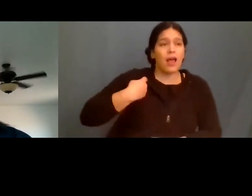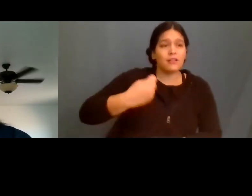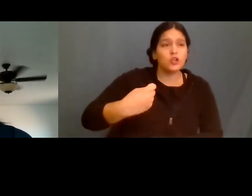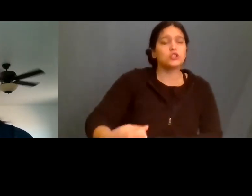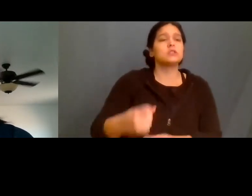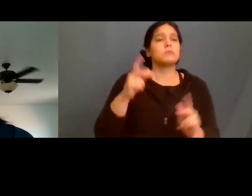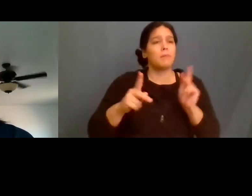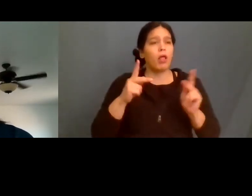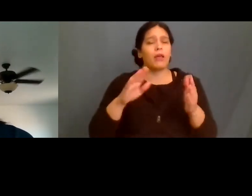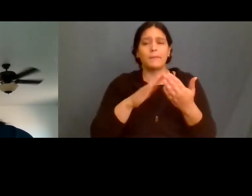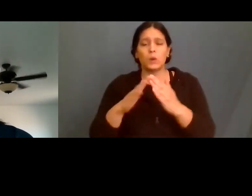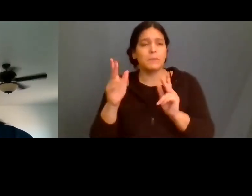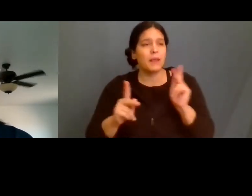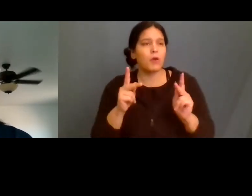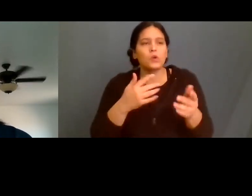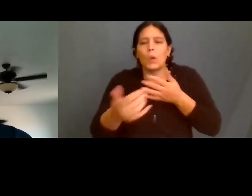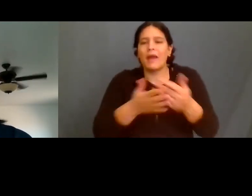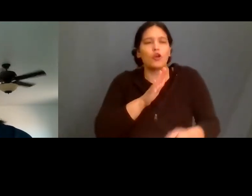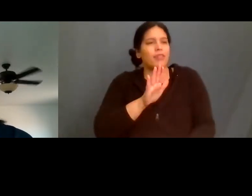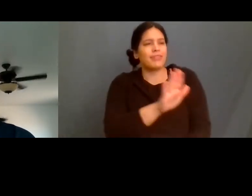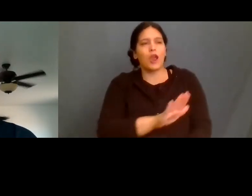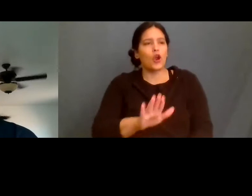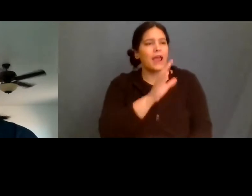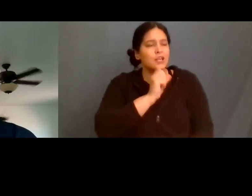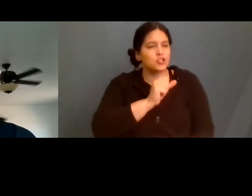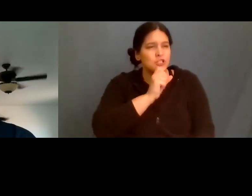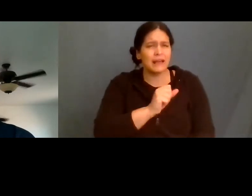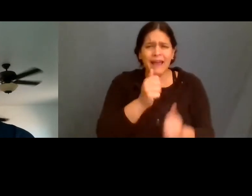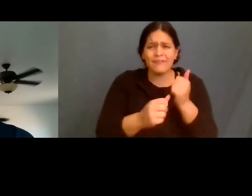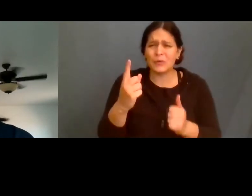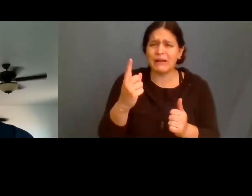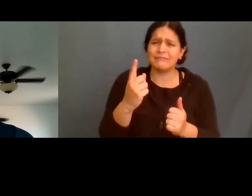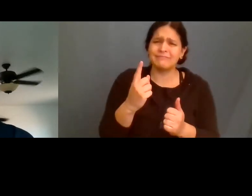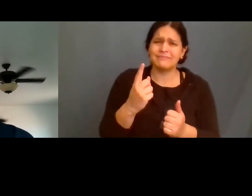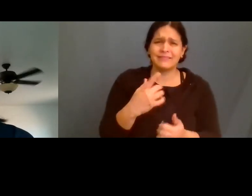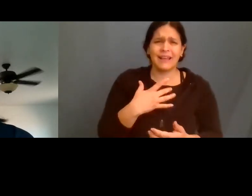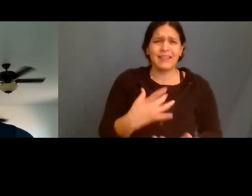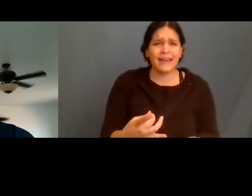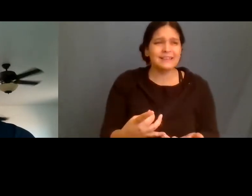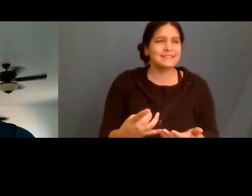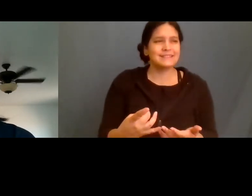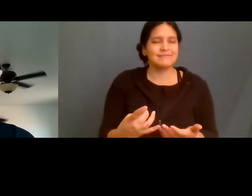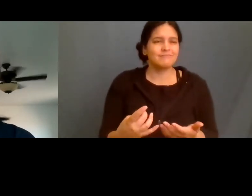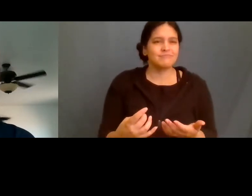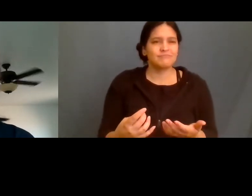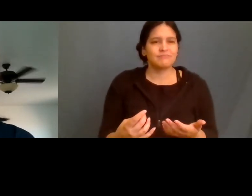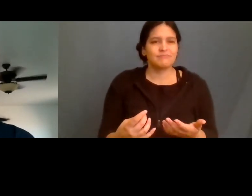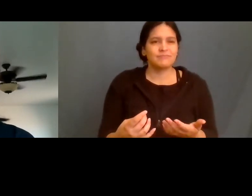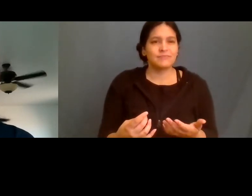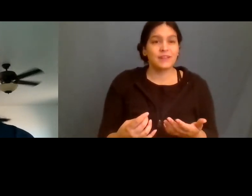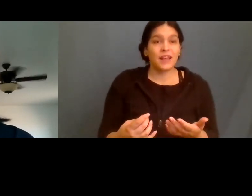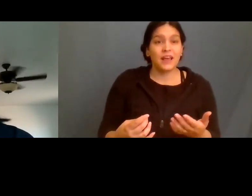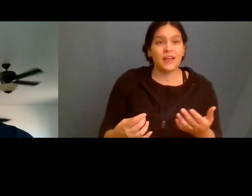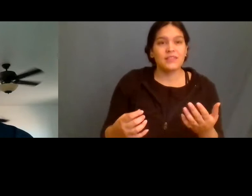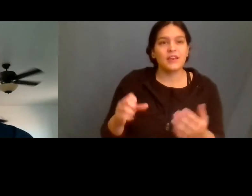people, no matter what the age, you know, they like, everybody likes freebies. They like the straw hats were